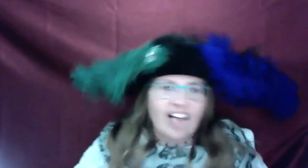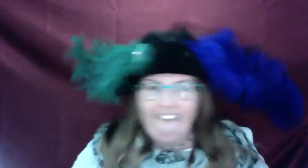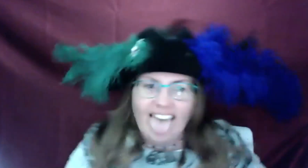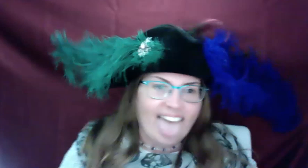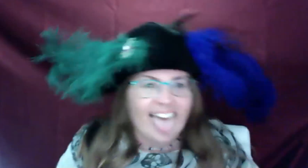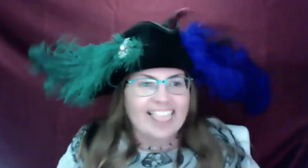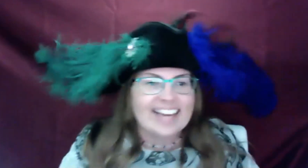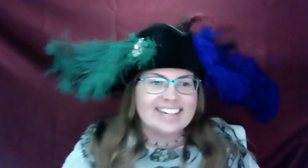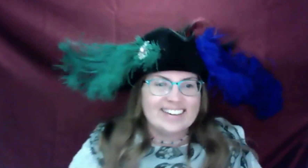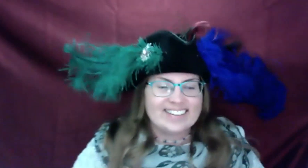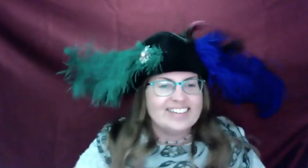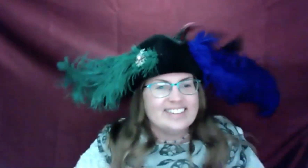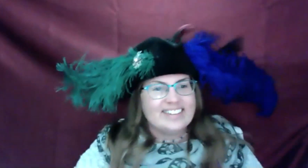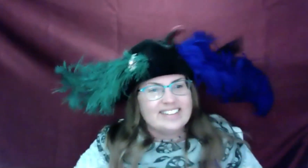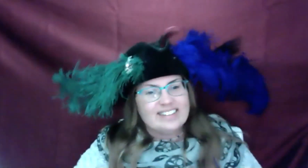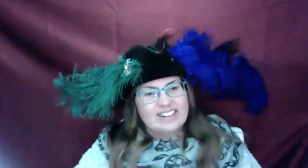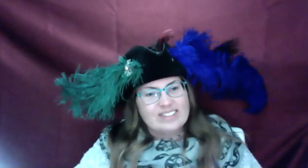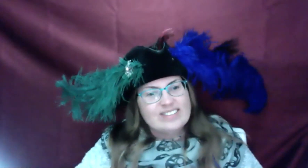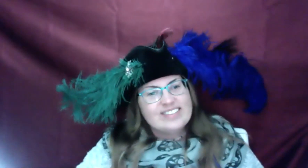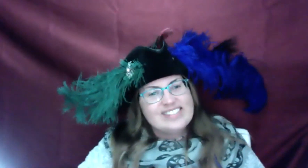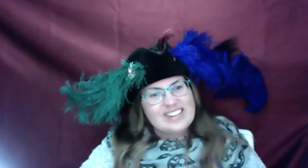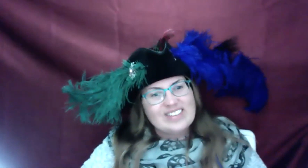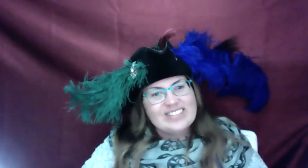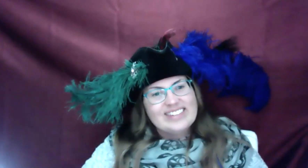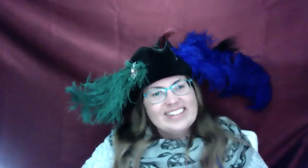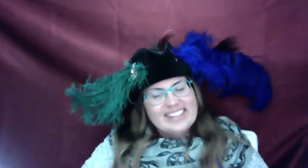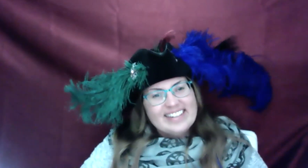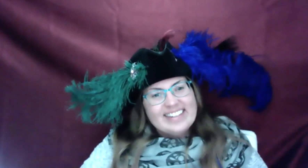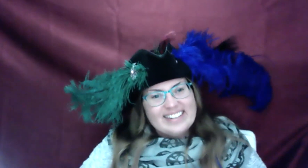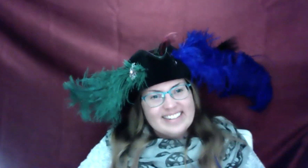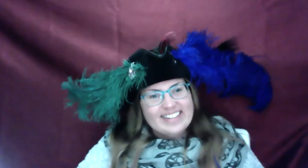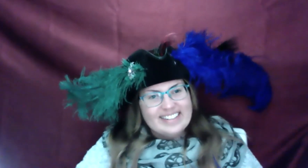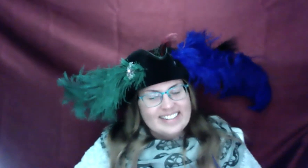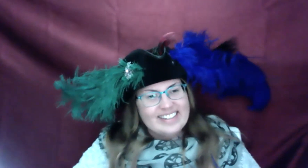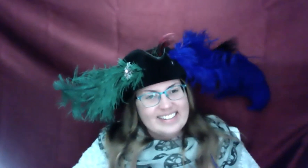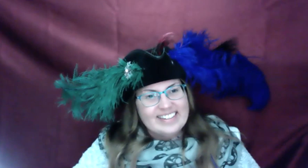all like a dog, so